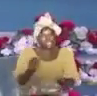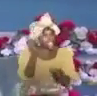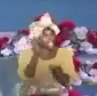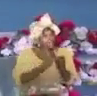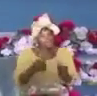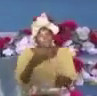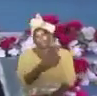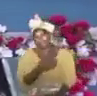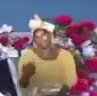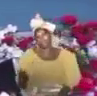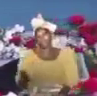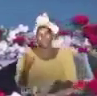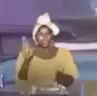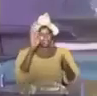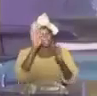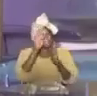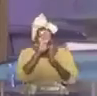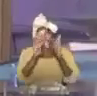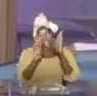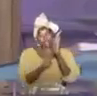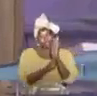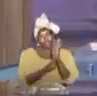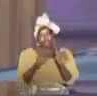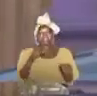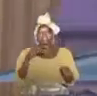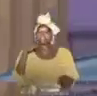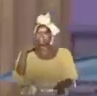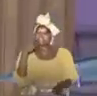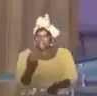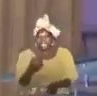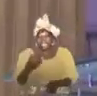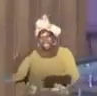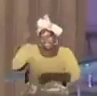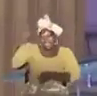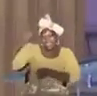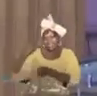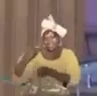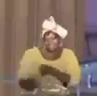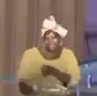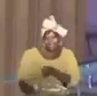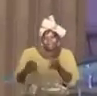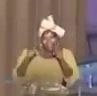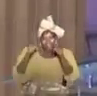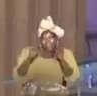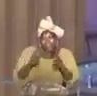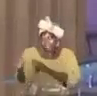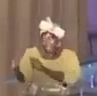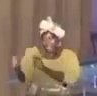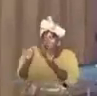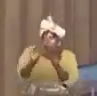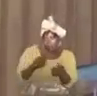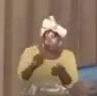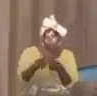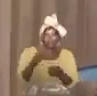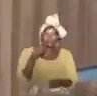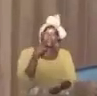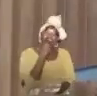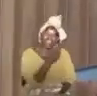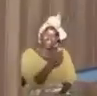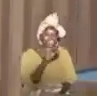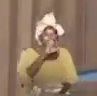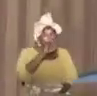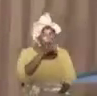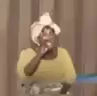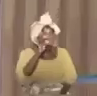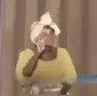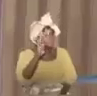makes a very profound statement that when the last person came to break the sad news, Job bowed himself to the